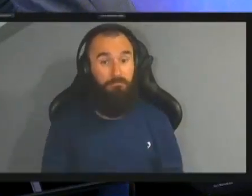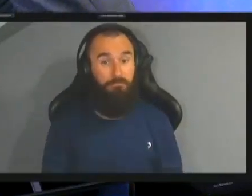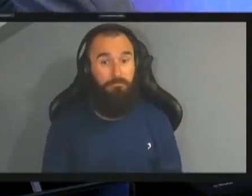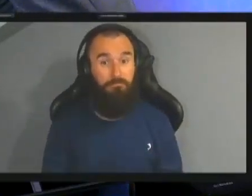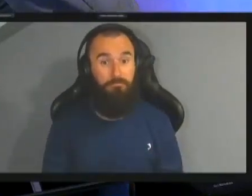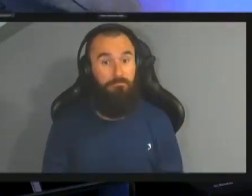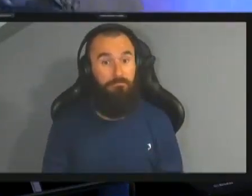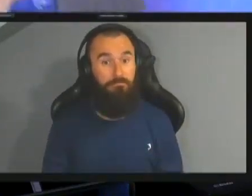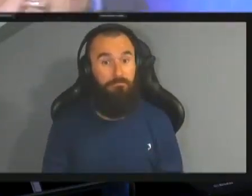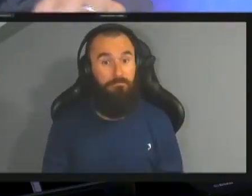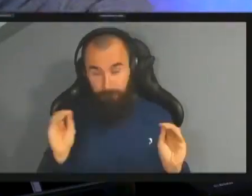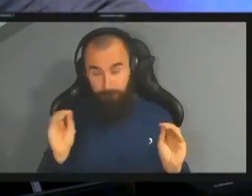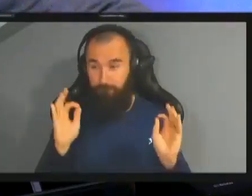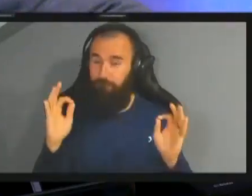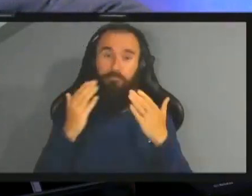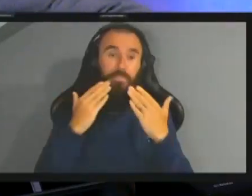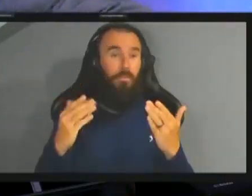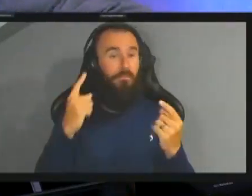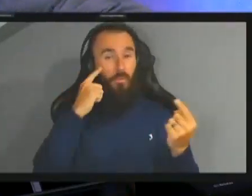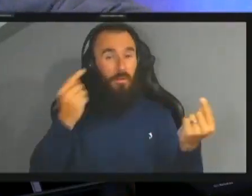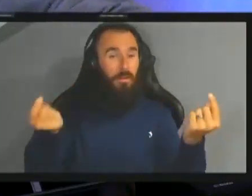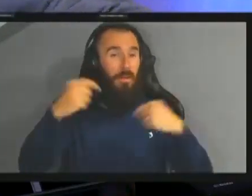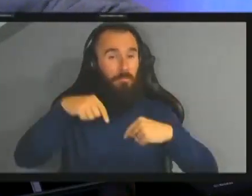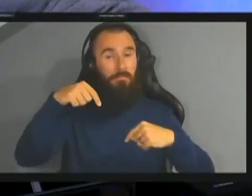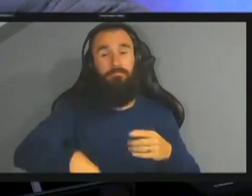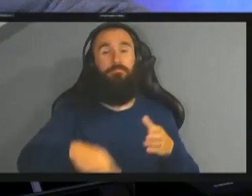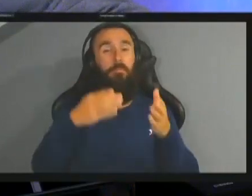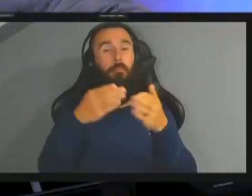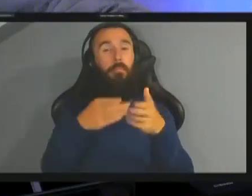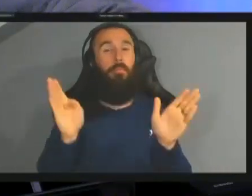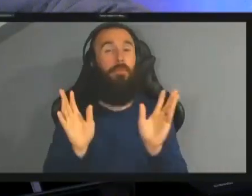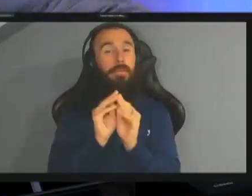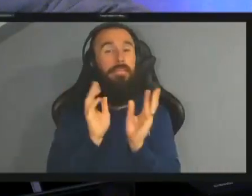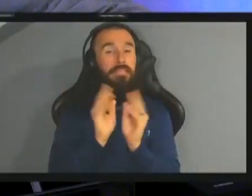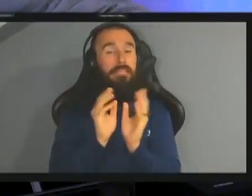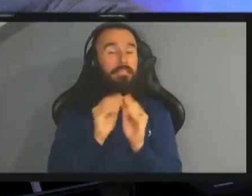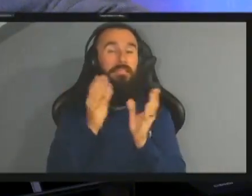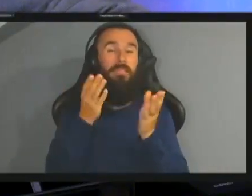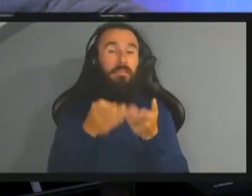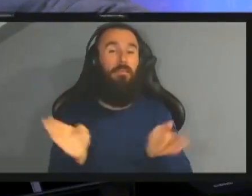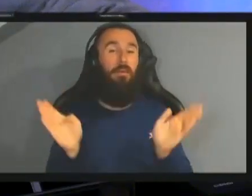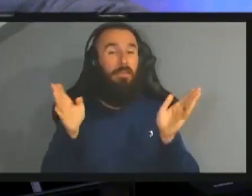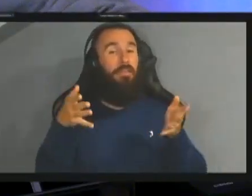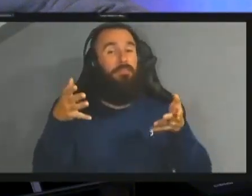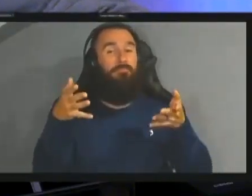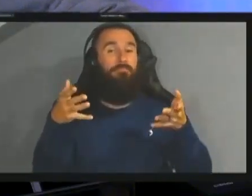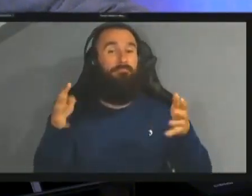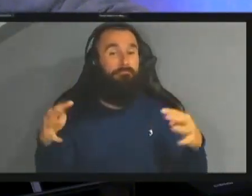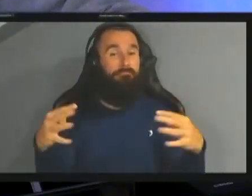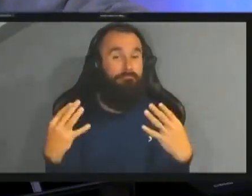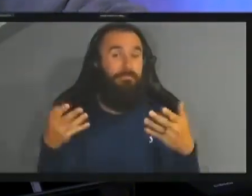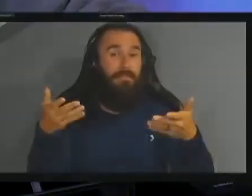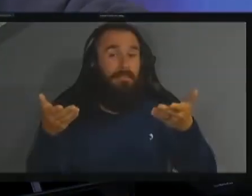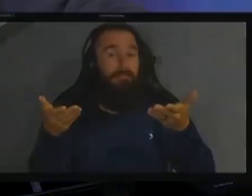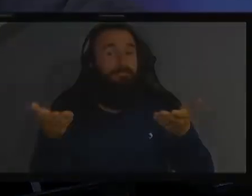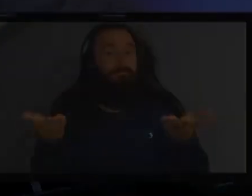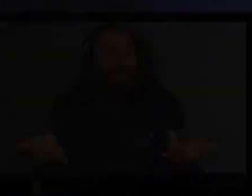If not, thank everyone for coming. This public meeting, this public hearing is now adjourned.